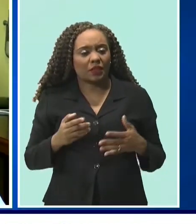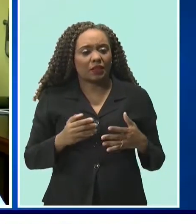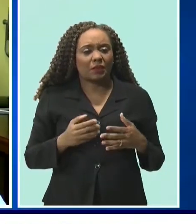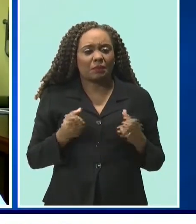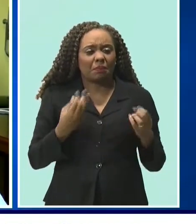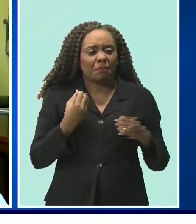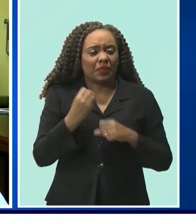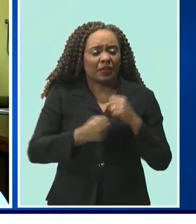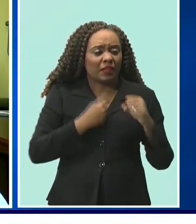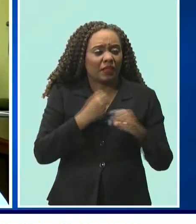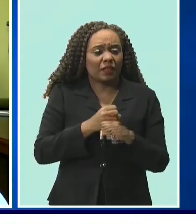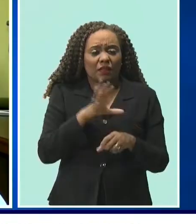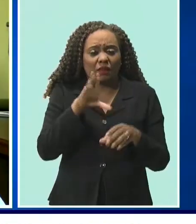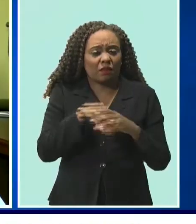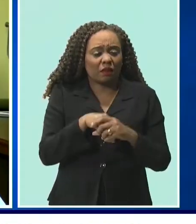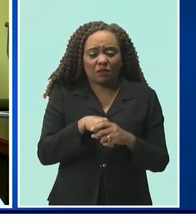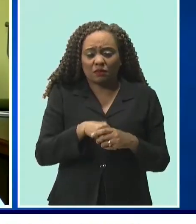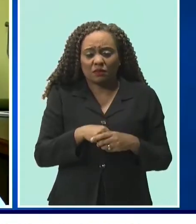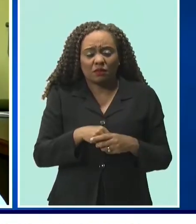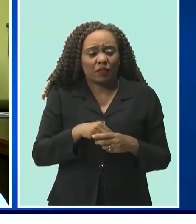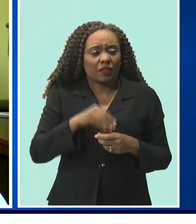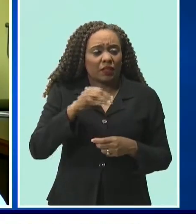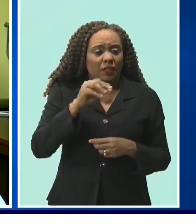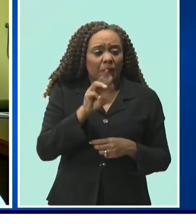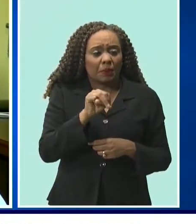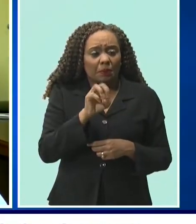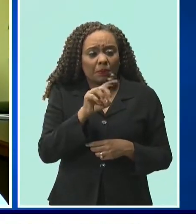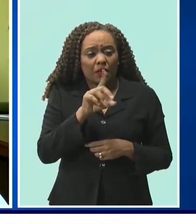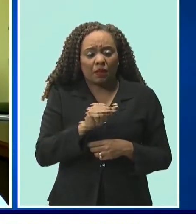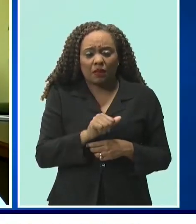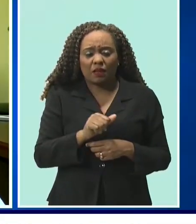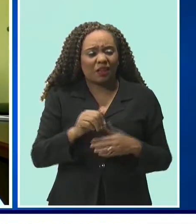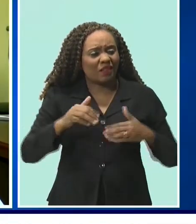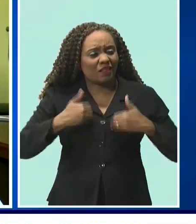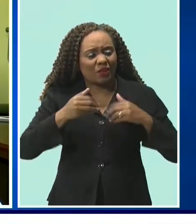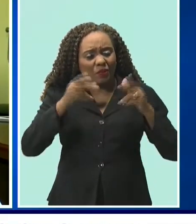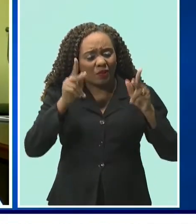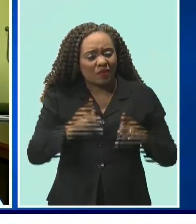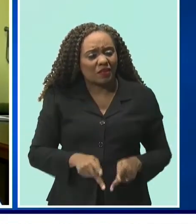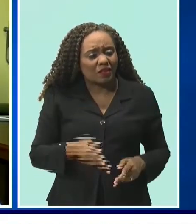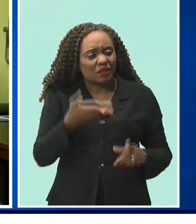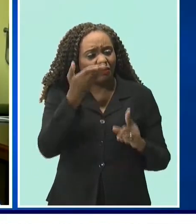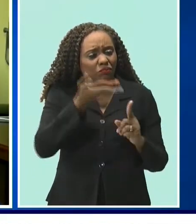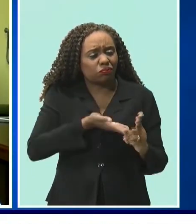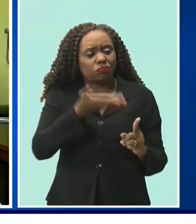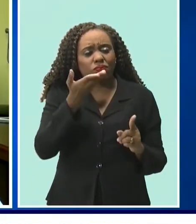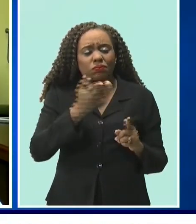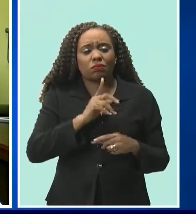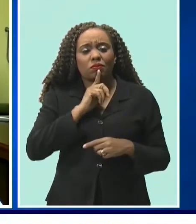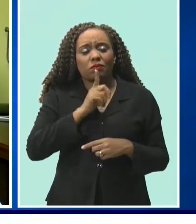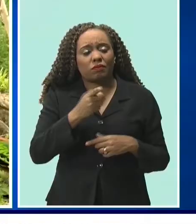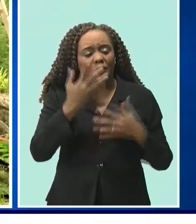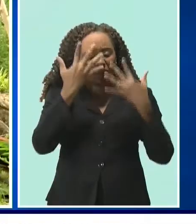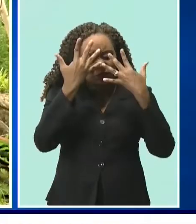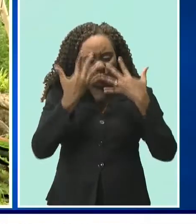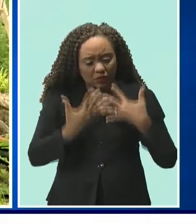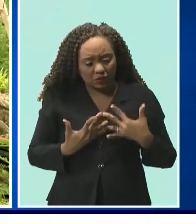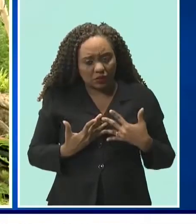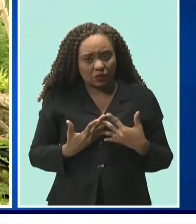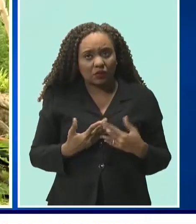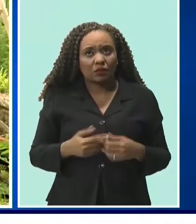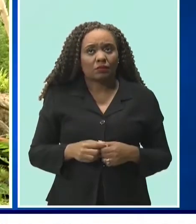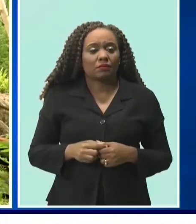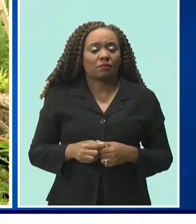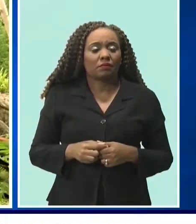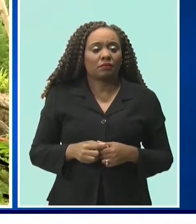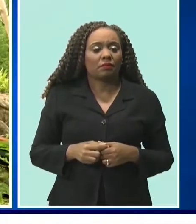years involved in journalism, for something like this to happen to such a young, promising talent, it's really, really sad. Christoph